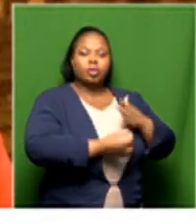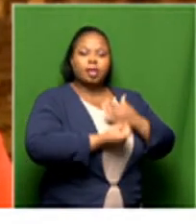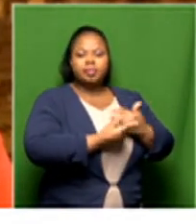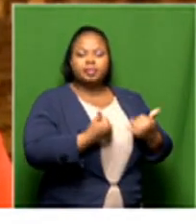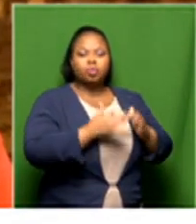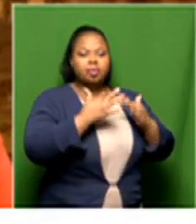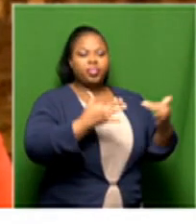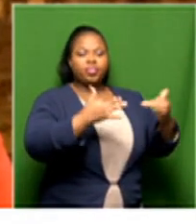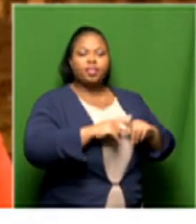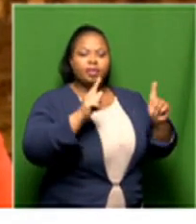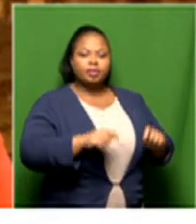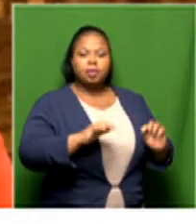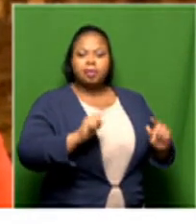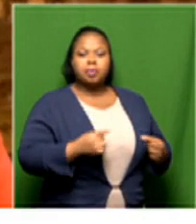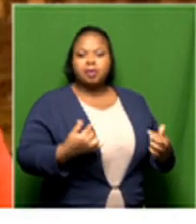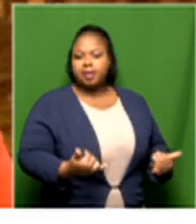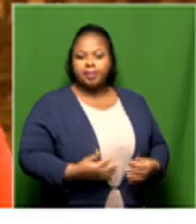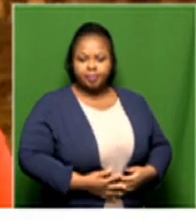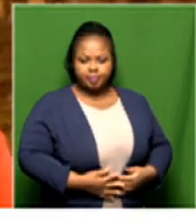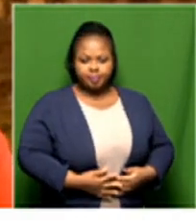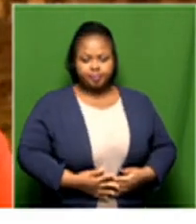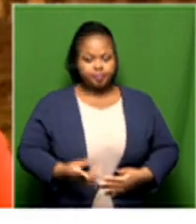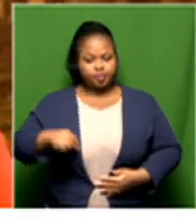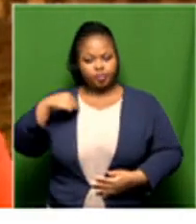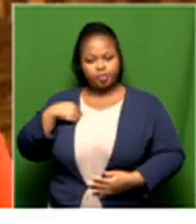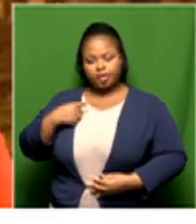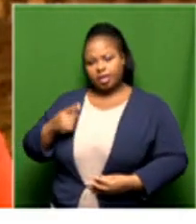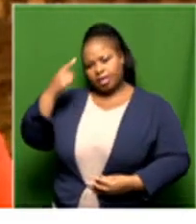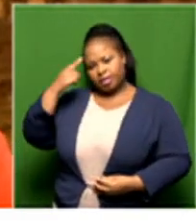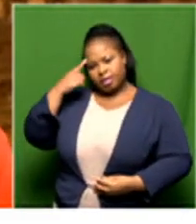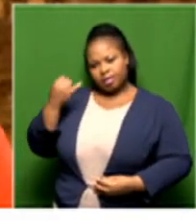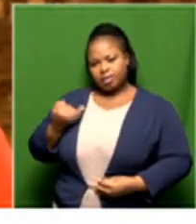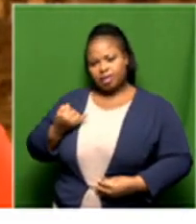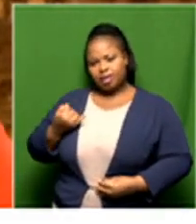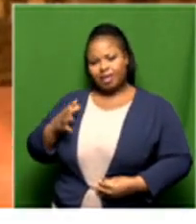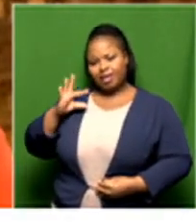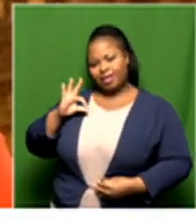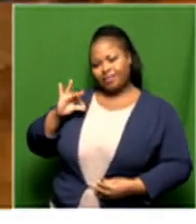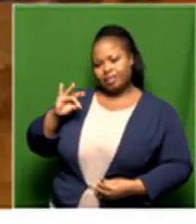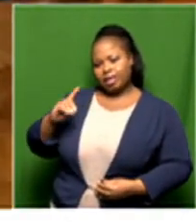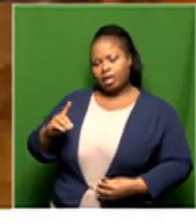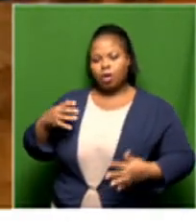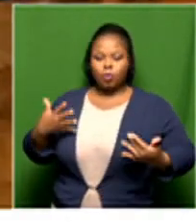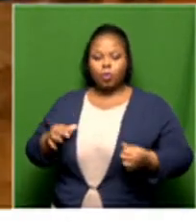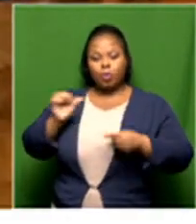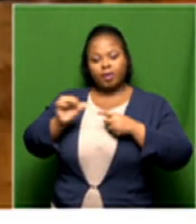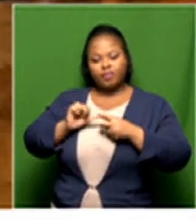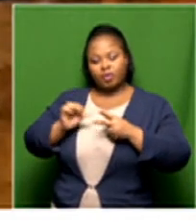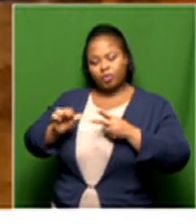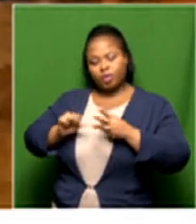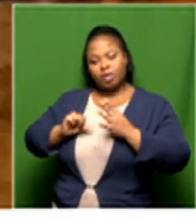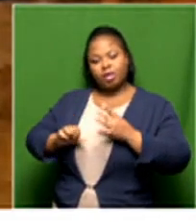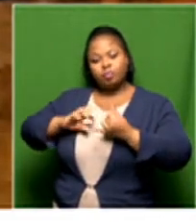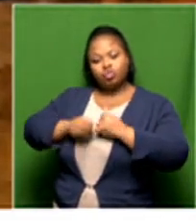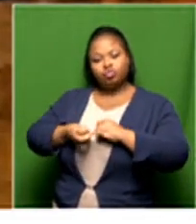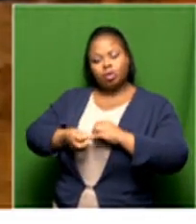crowd in a theater, for example. I think for me, it's been a case of every day or at least every week trying to bring people